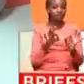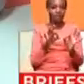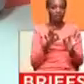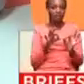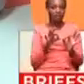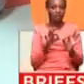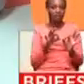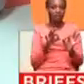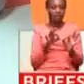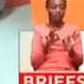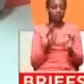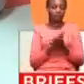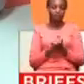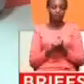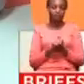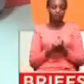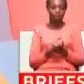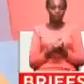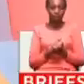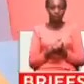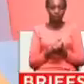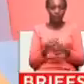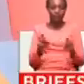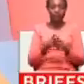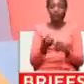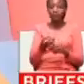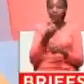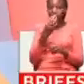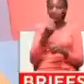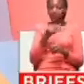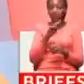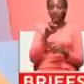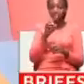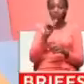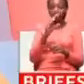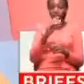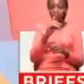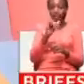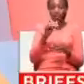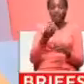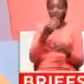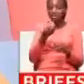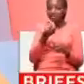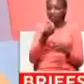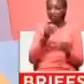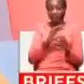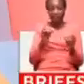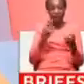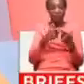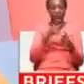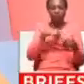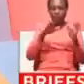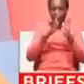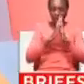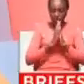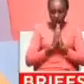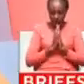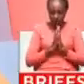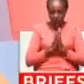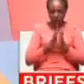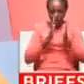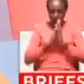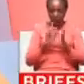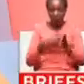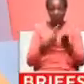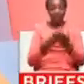eating bricks. Mm-hmm. Every day he would eat a brick. He was not eating food. So we prayed for him and he got delivered.